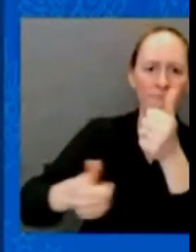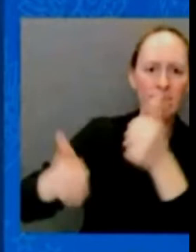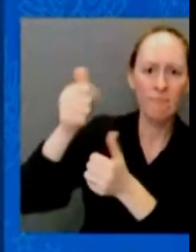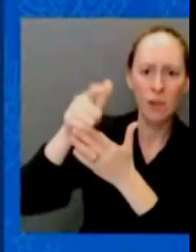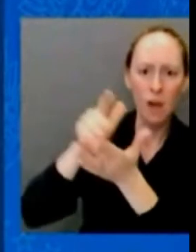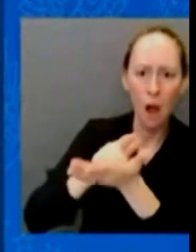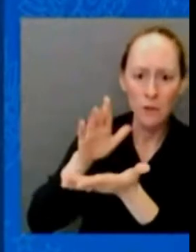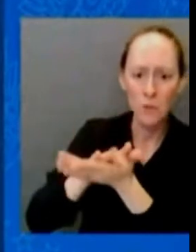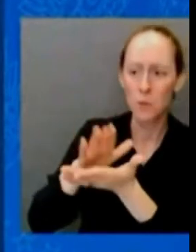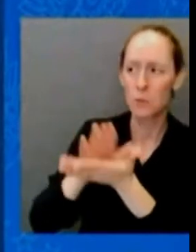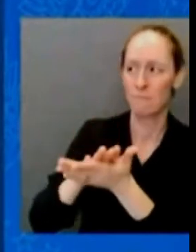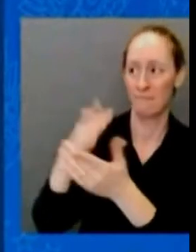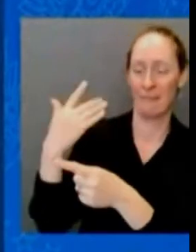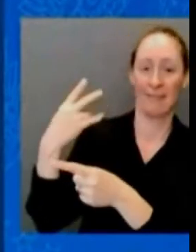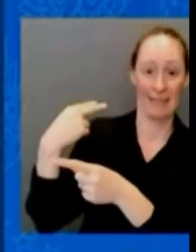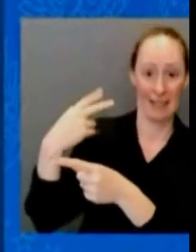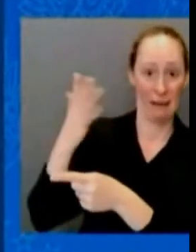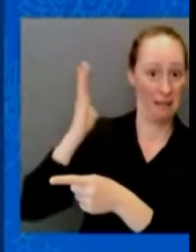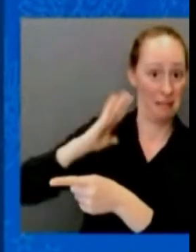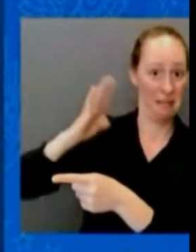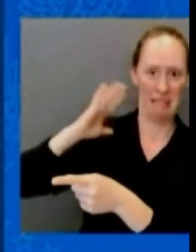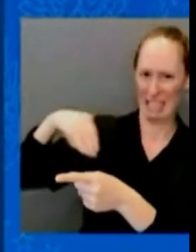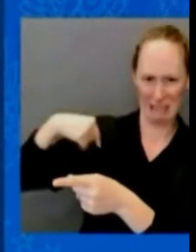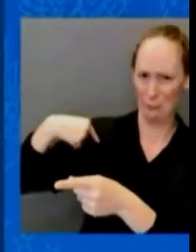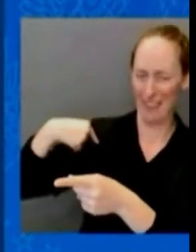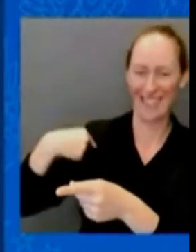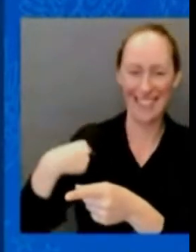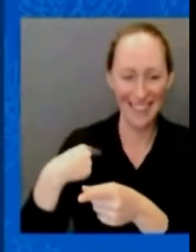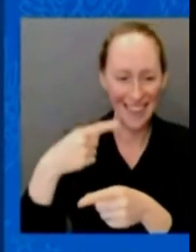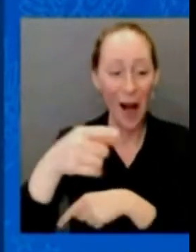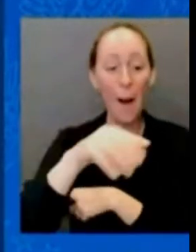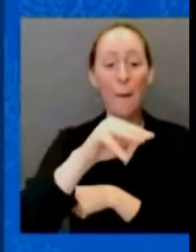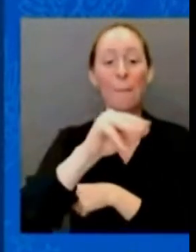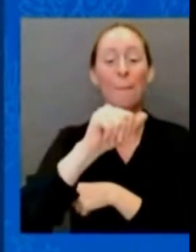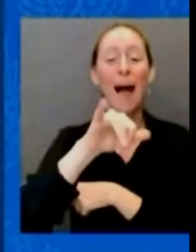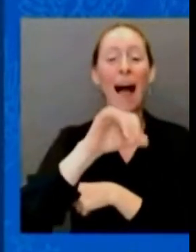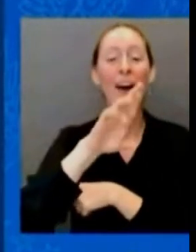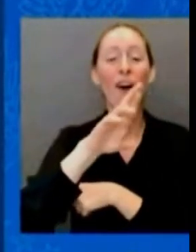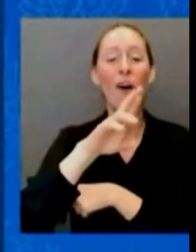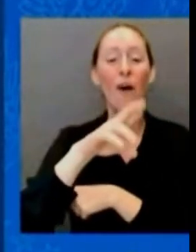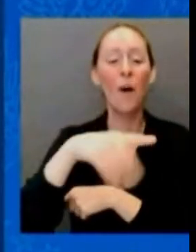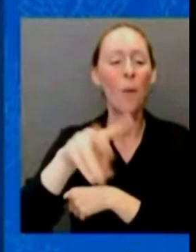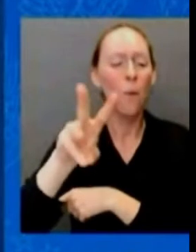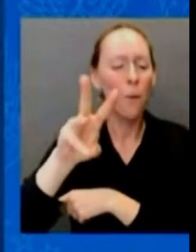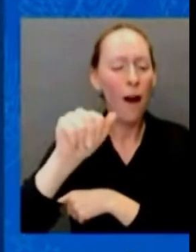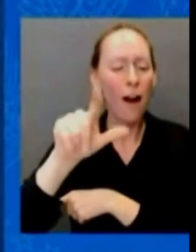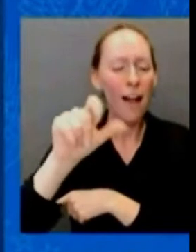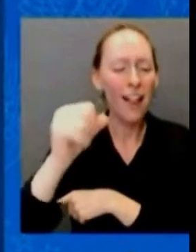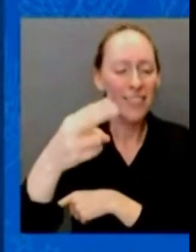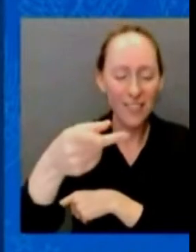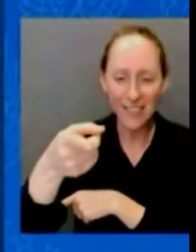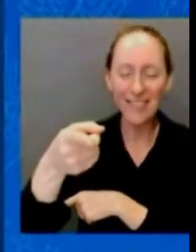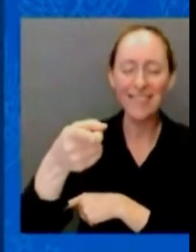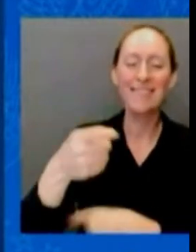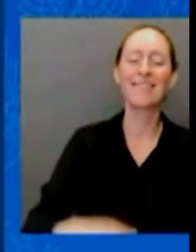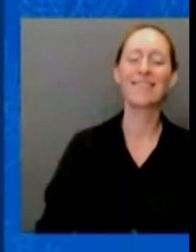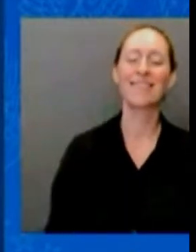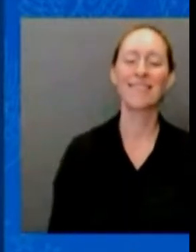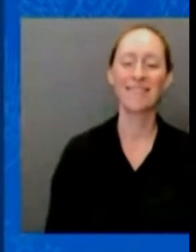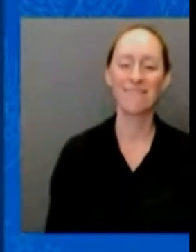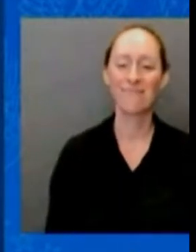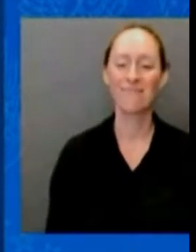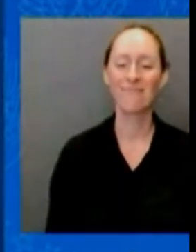And Mayor Walsh, Ben, thank you, and County Executive McMahon. It's a good, you know, it's good to be in a place that means so much to